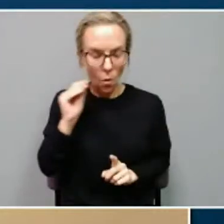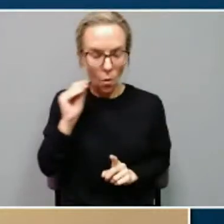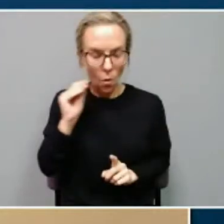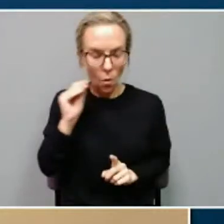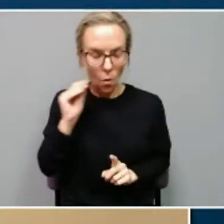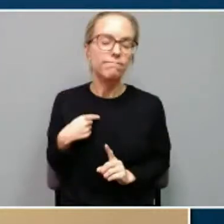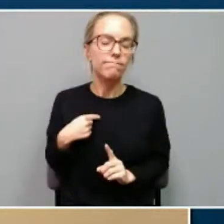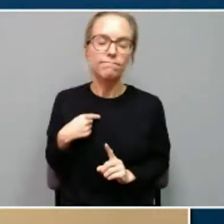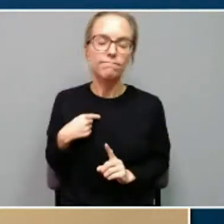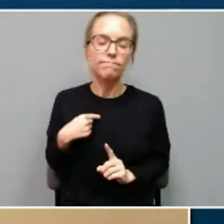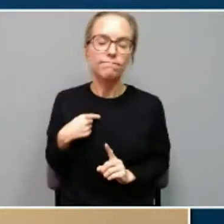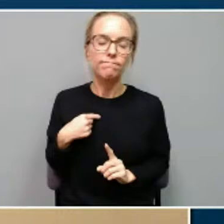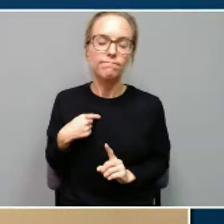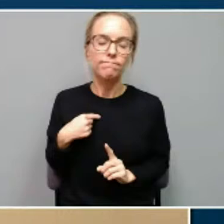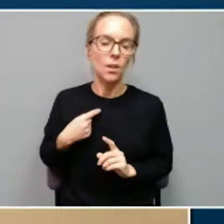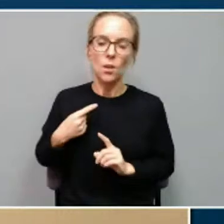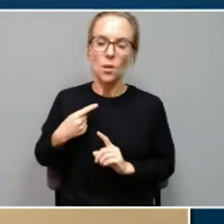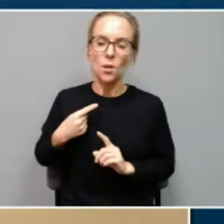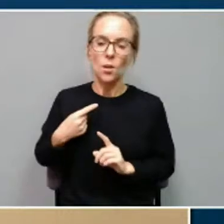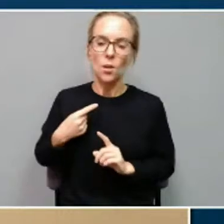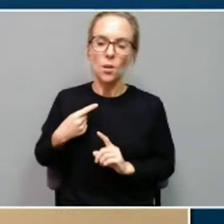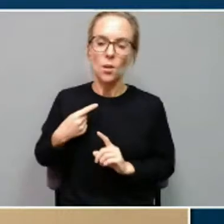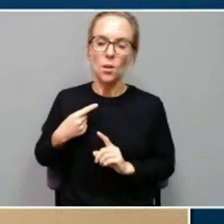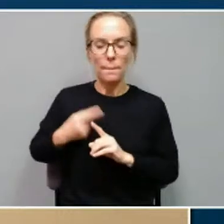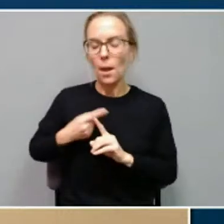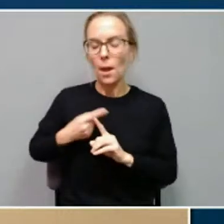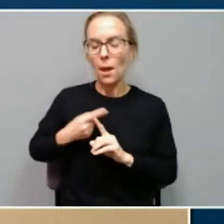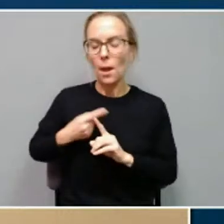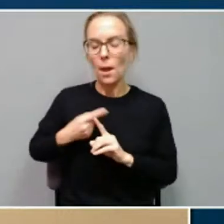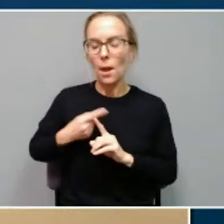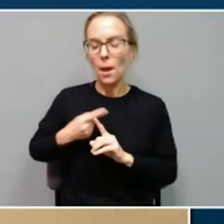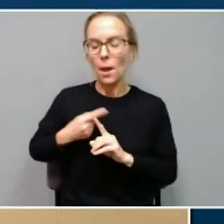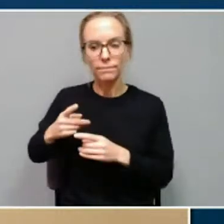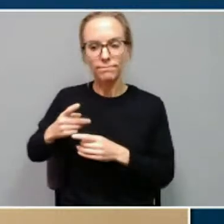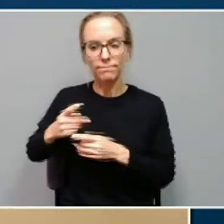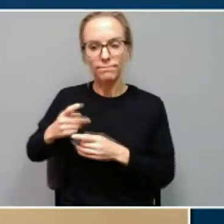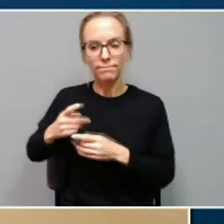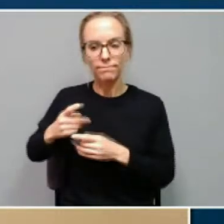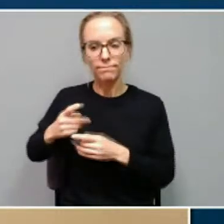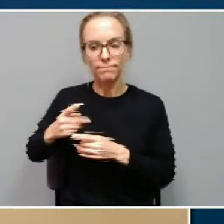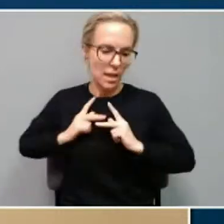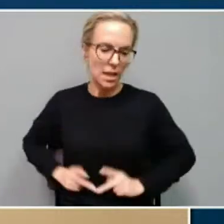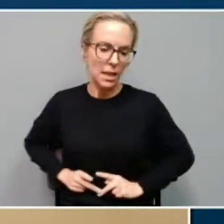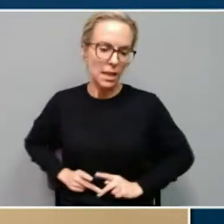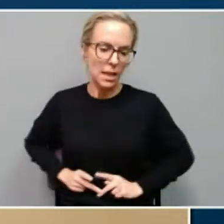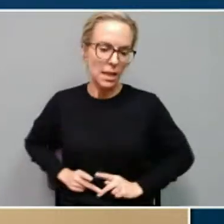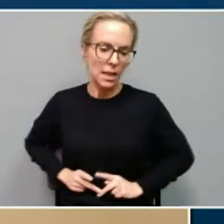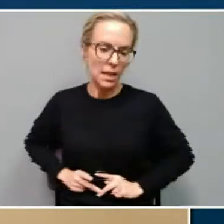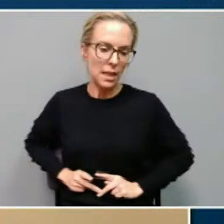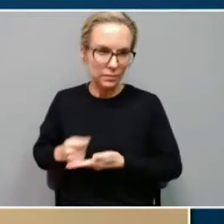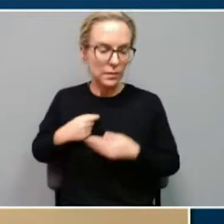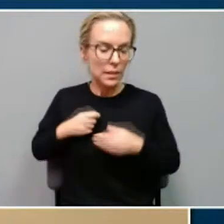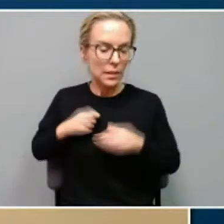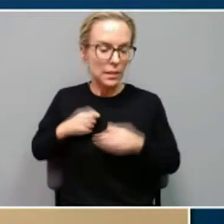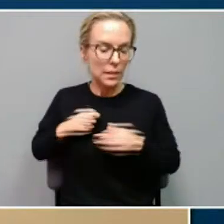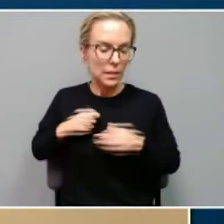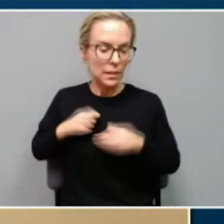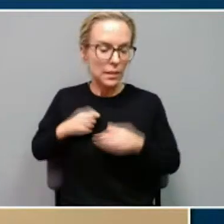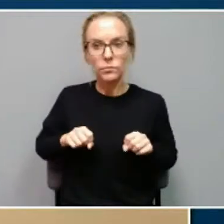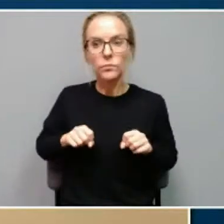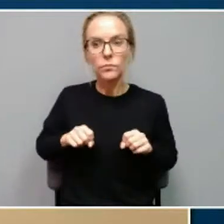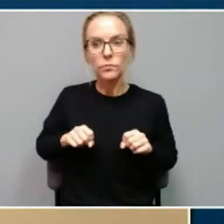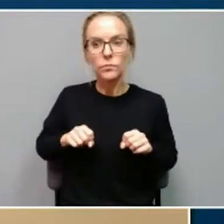through months of physical therapy. Only recently I've been able to stop using a